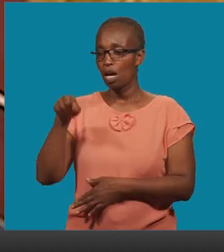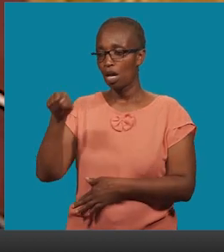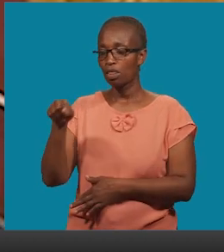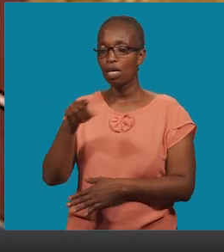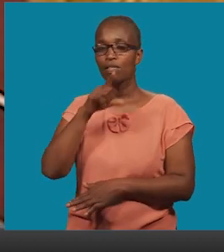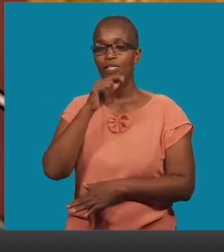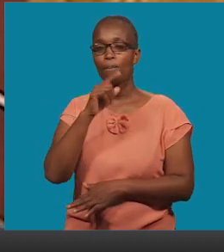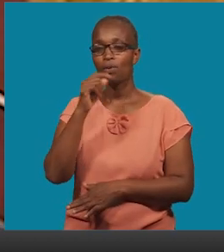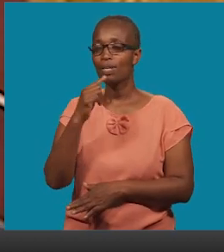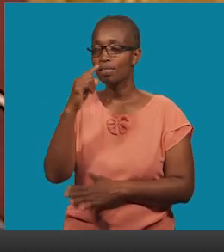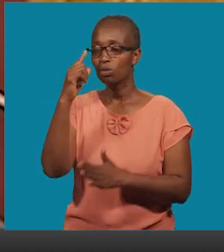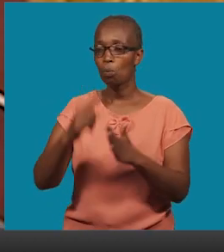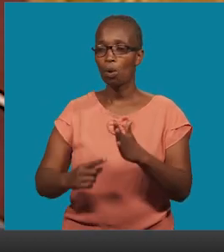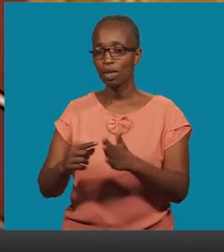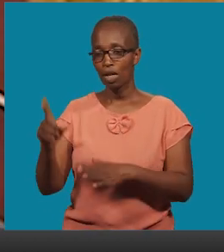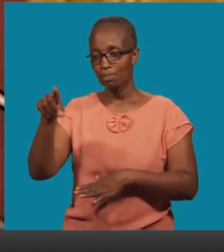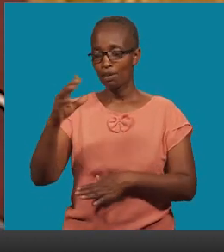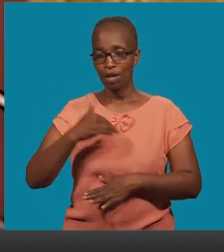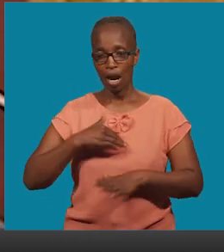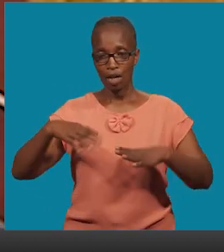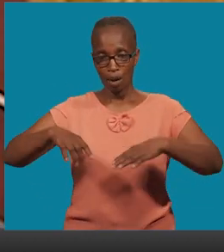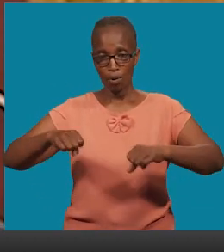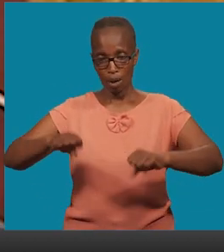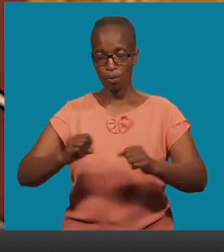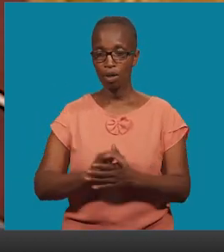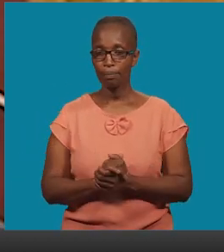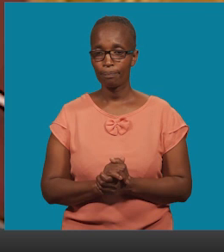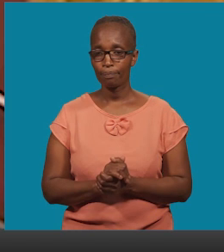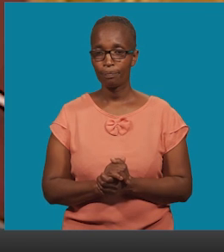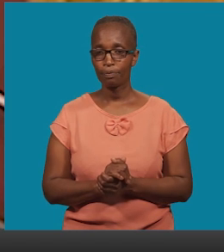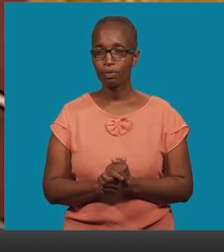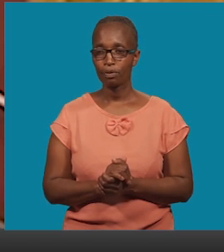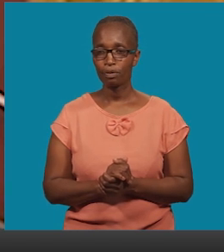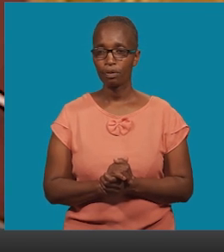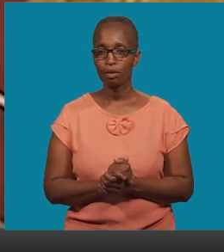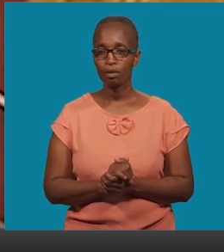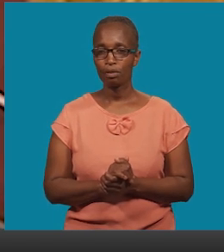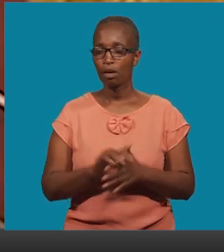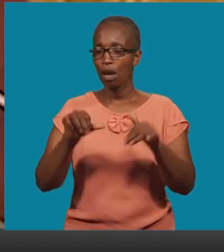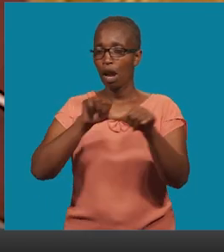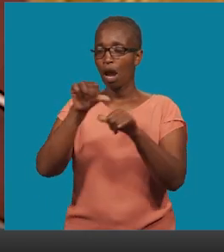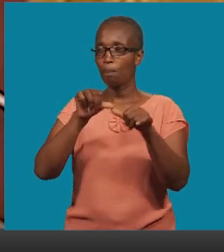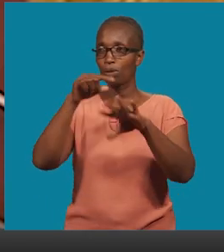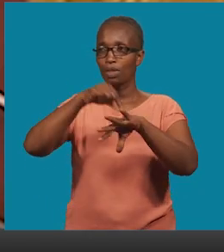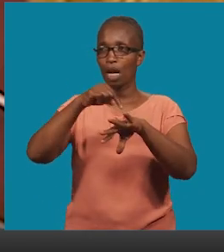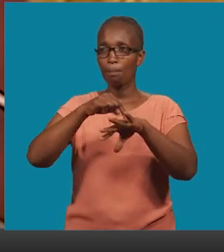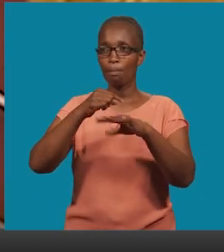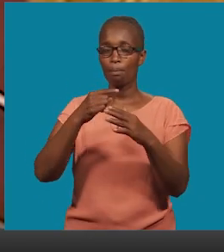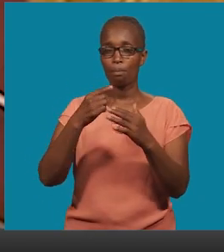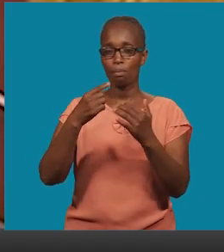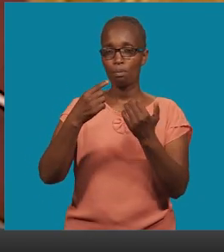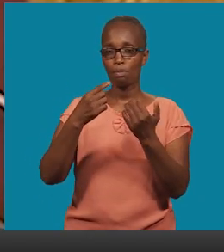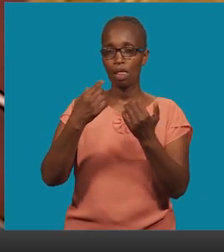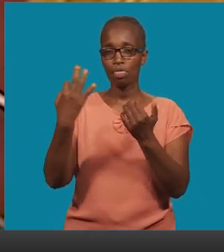your co-chairs, I do not understand the logic of co-chairs sitting next to each other in a